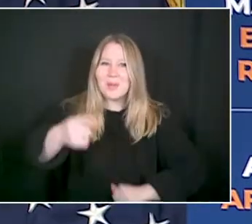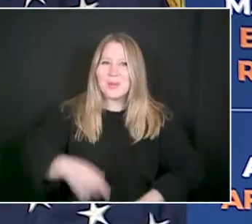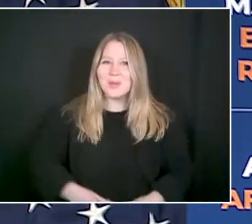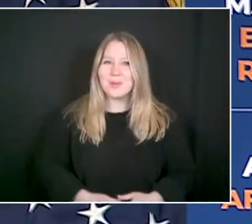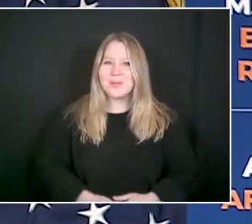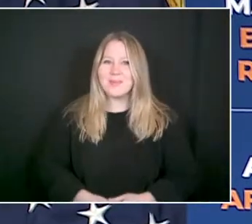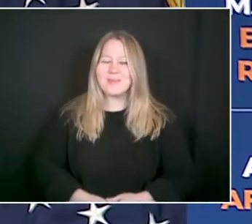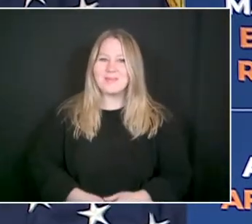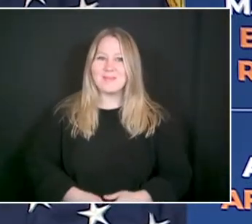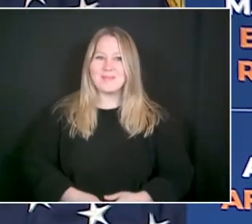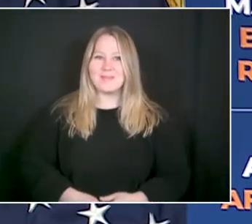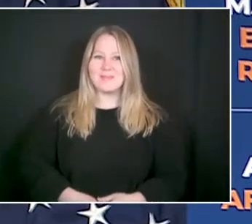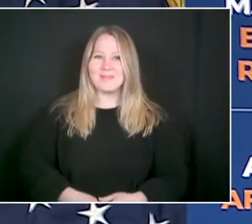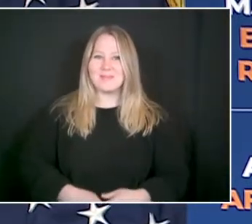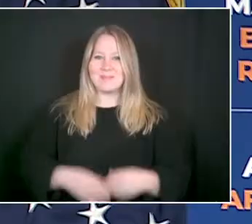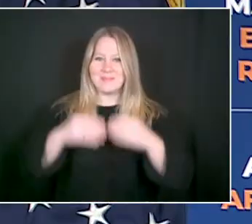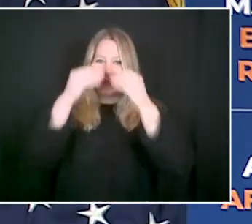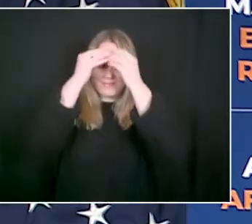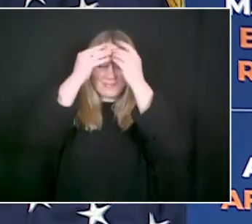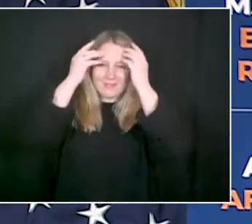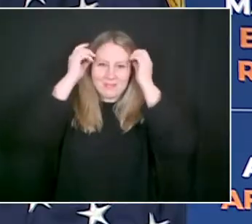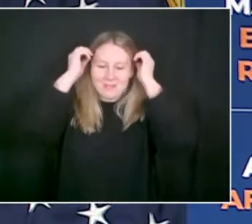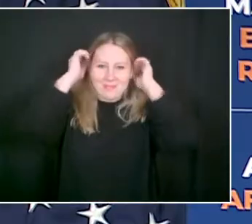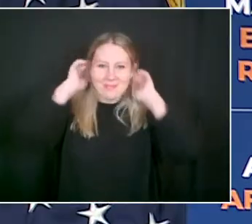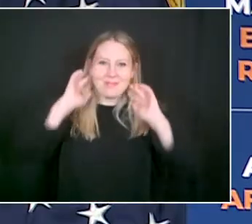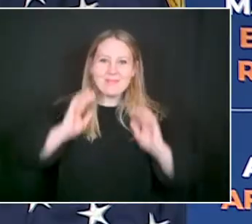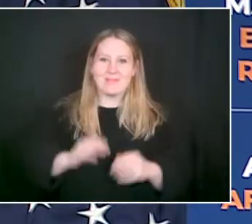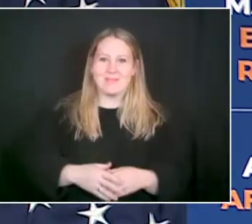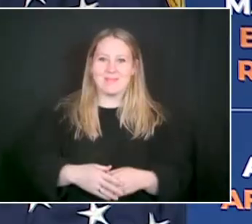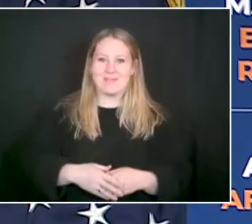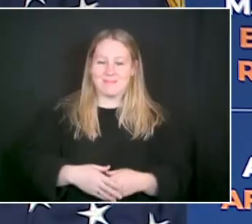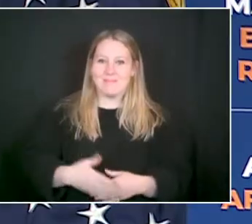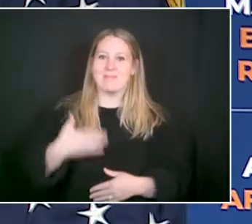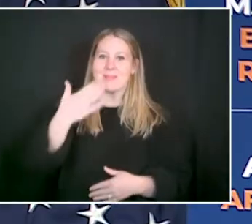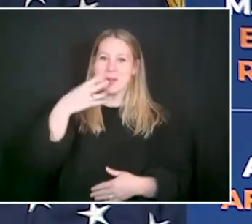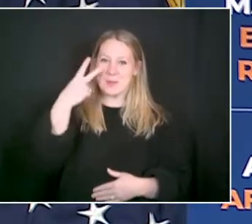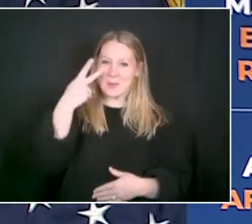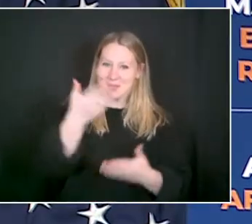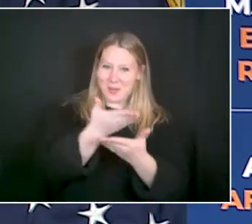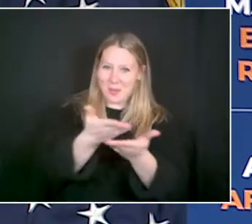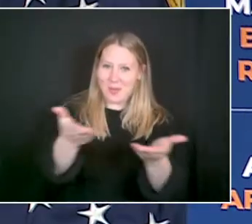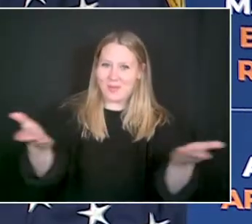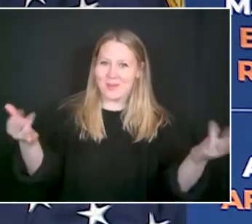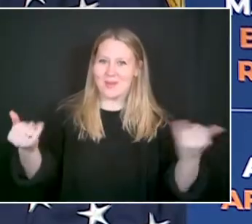Oh, good to see all of you today.